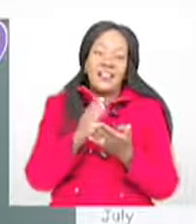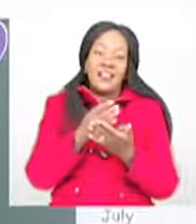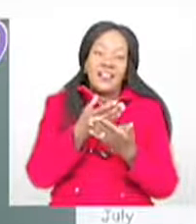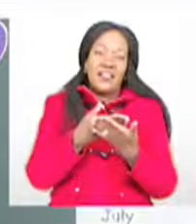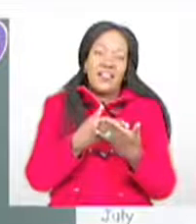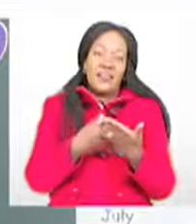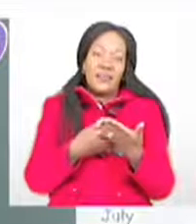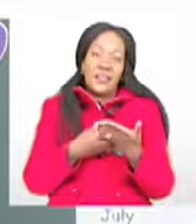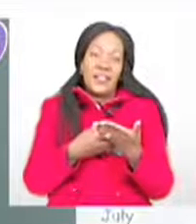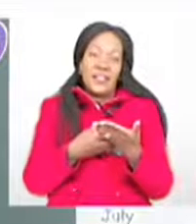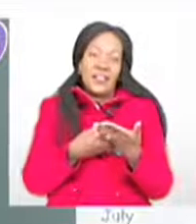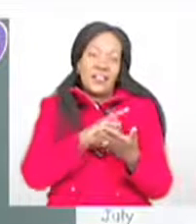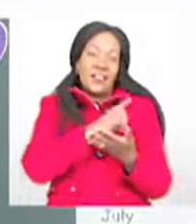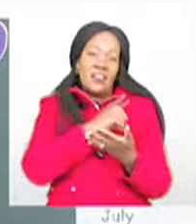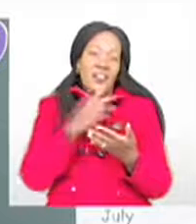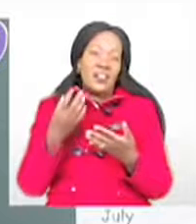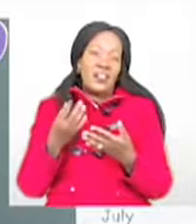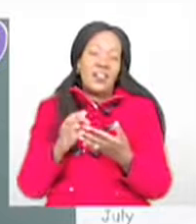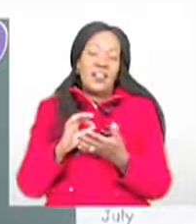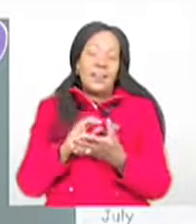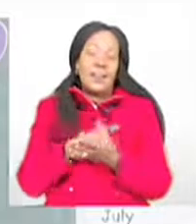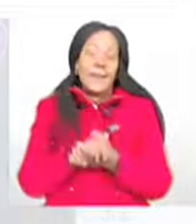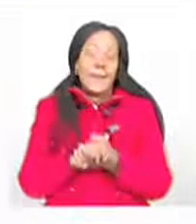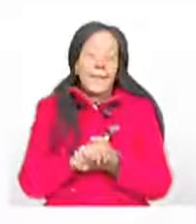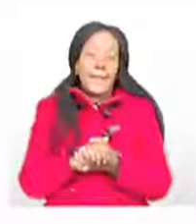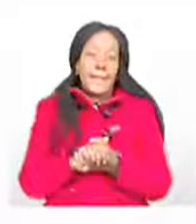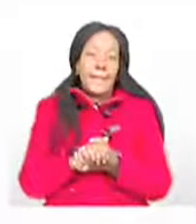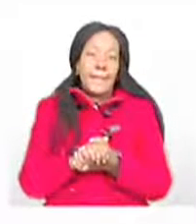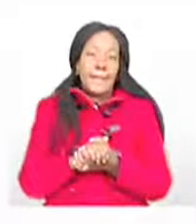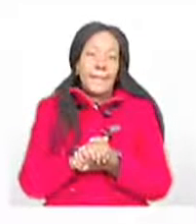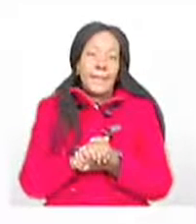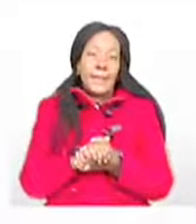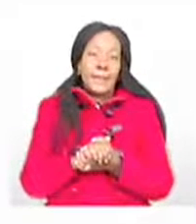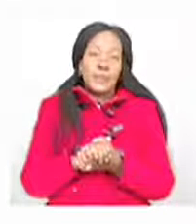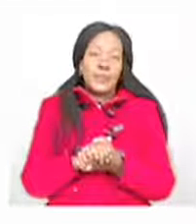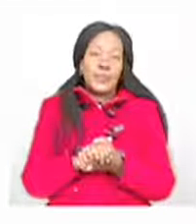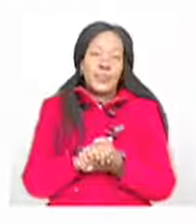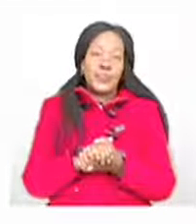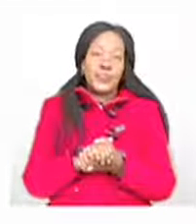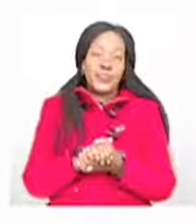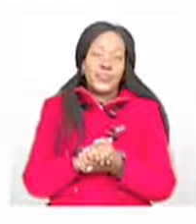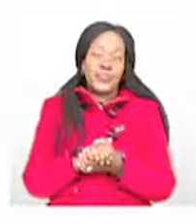to page 19 of our booklet.